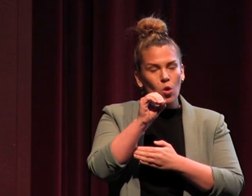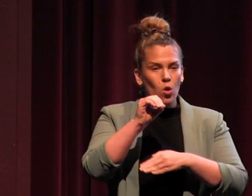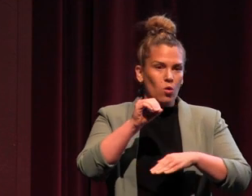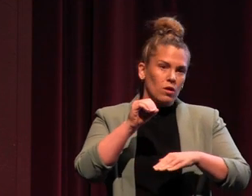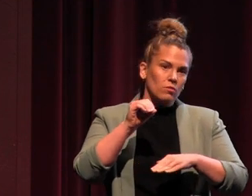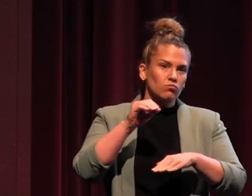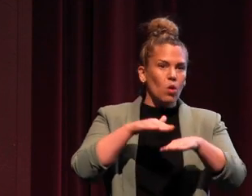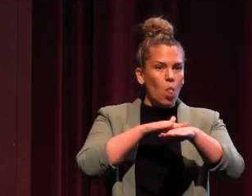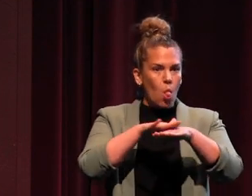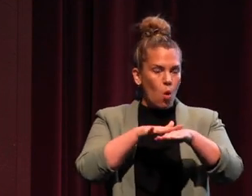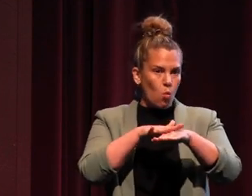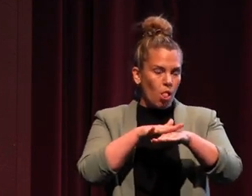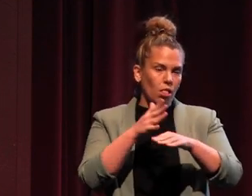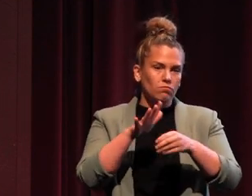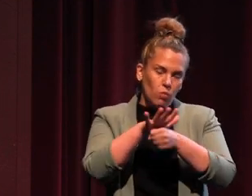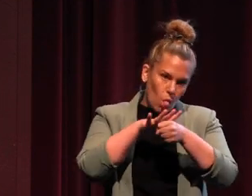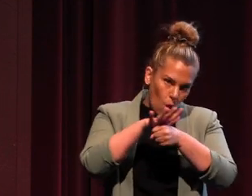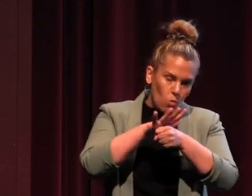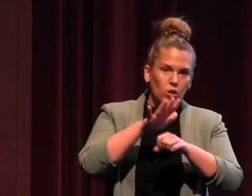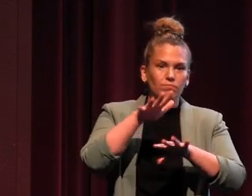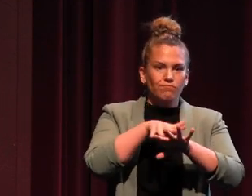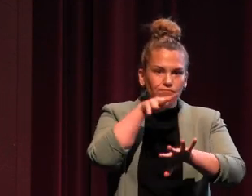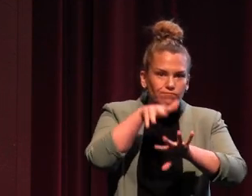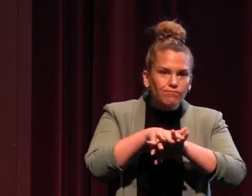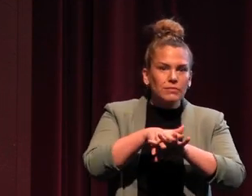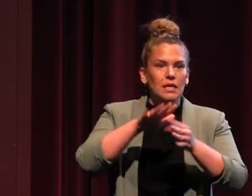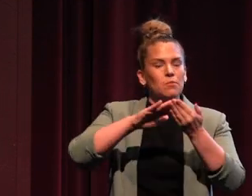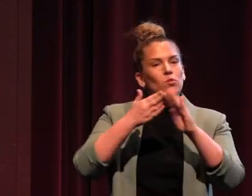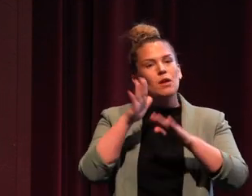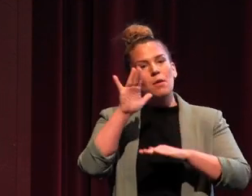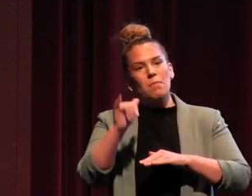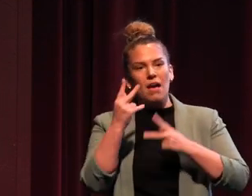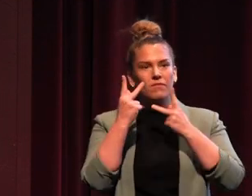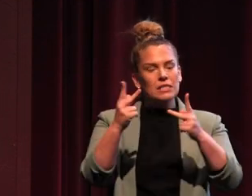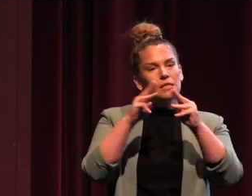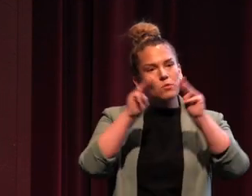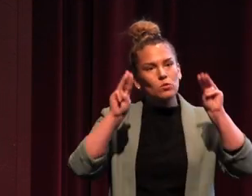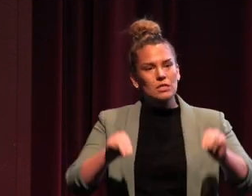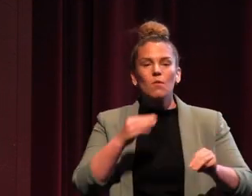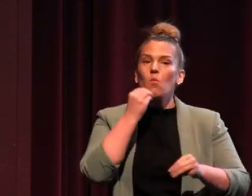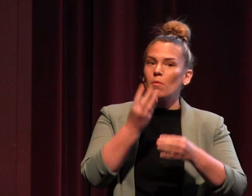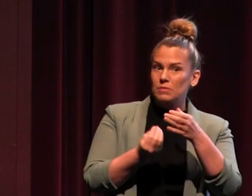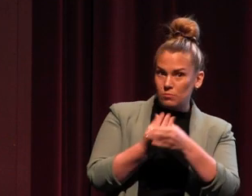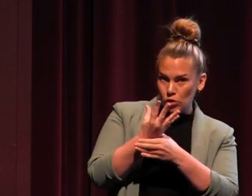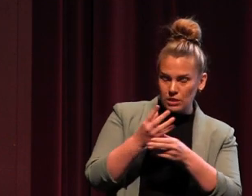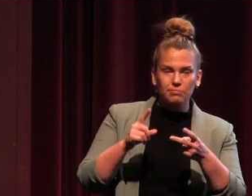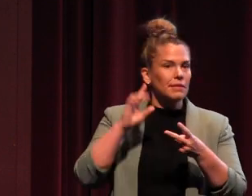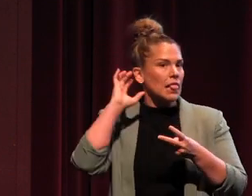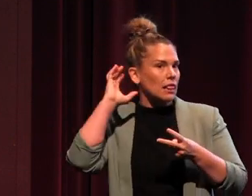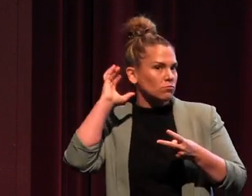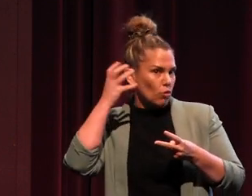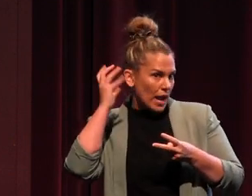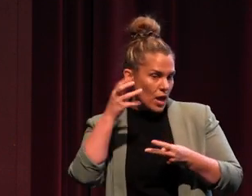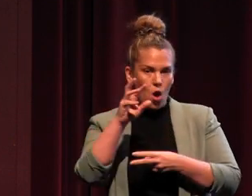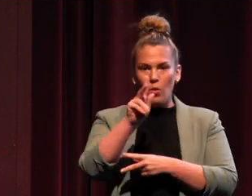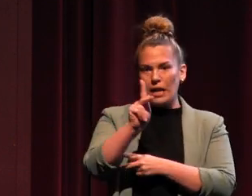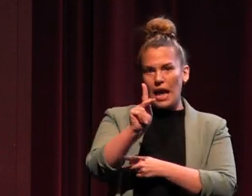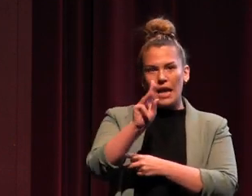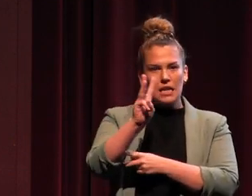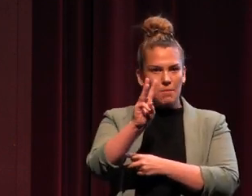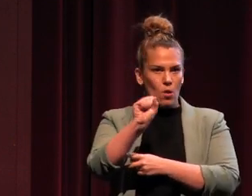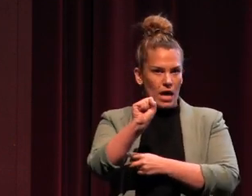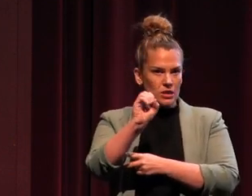American communities by visiting the museum at Warm Springs, listening to Warm Springs Radio at